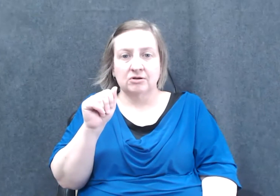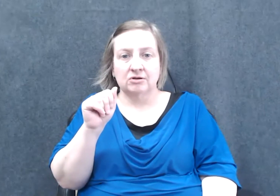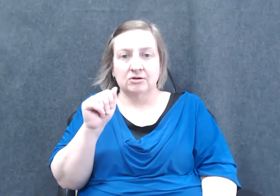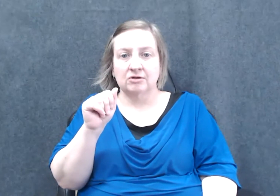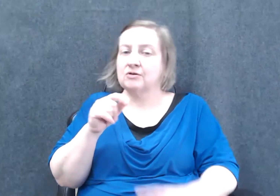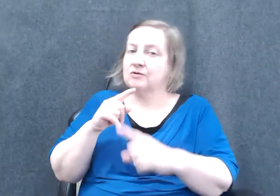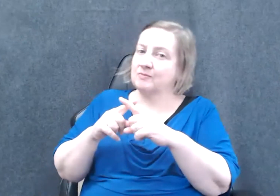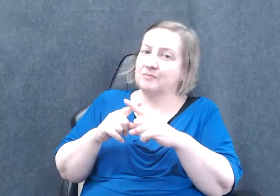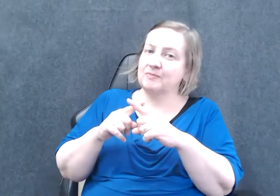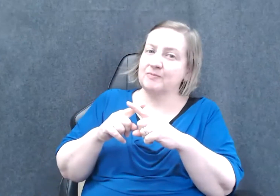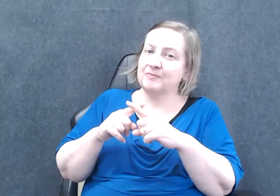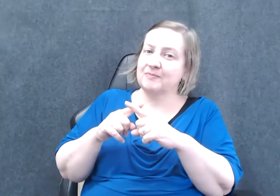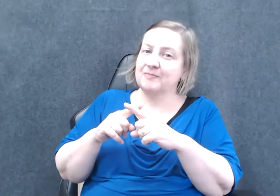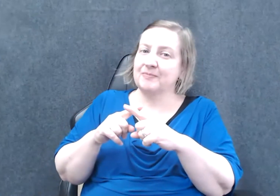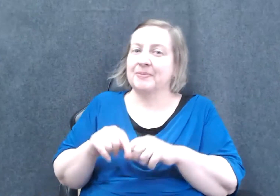Bipasha, you are on mute.